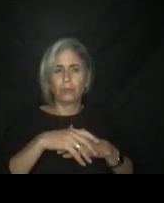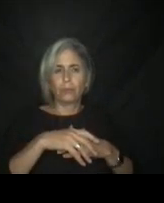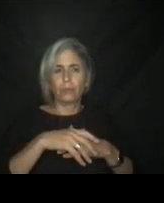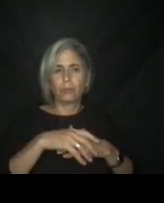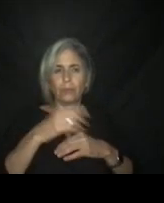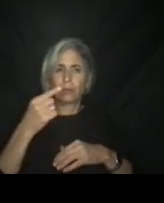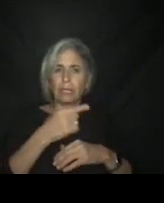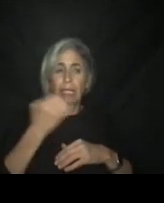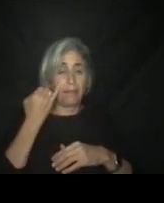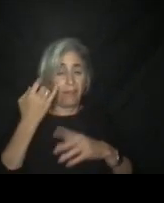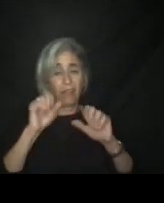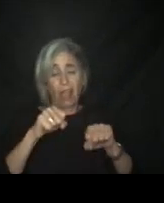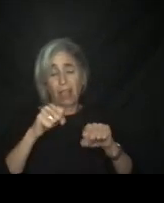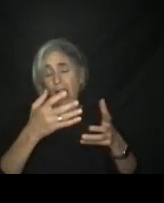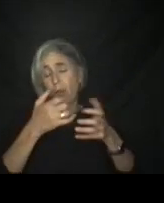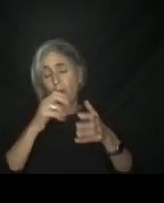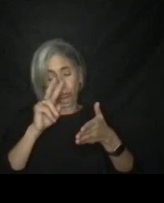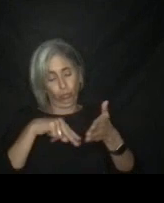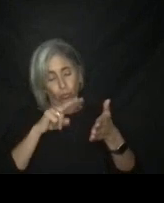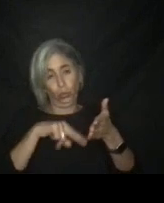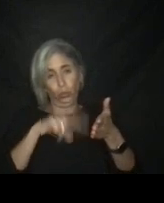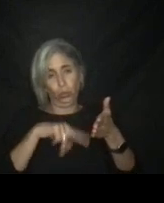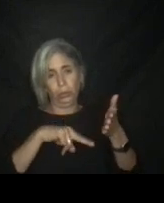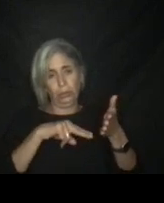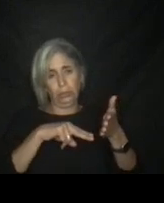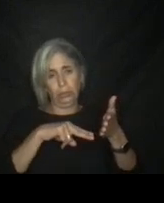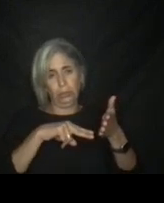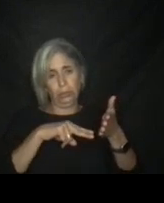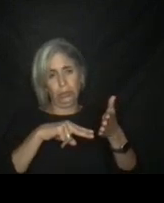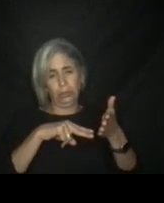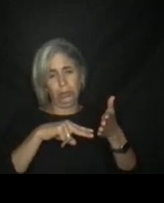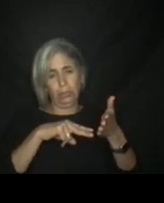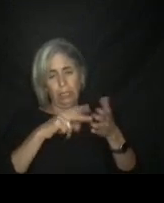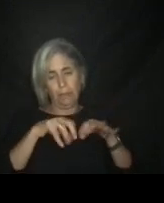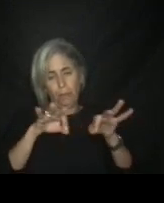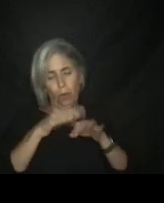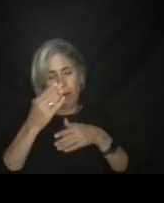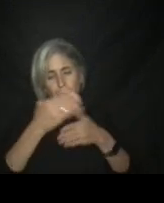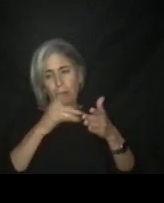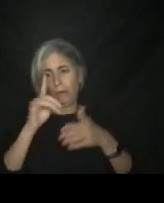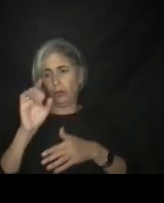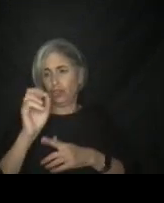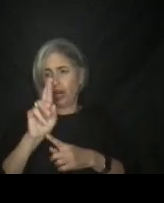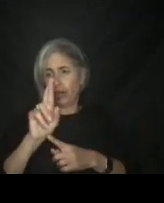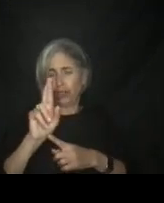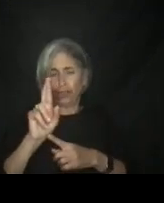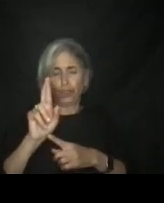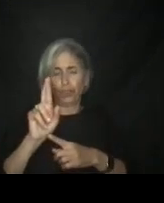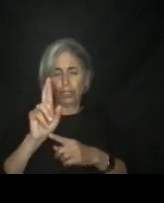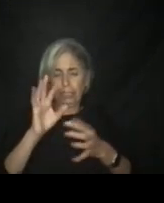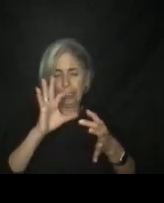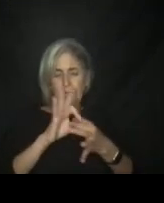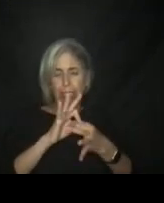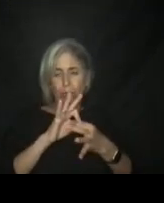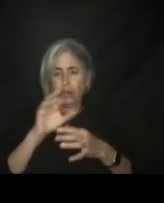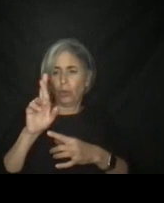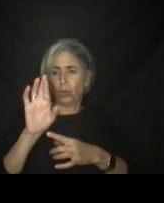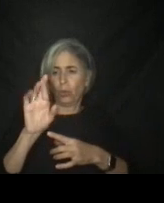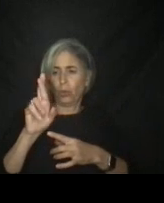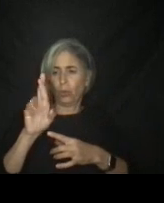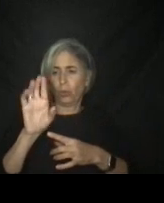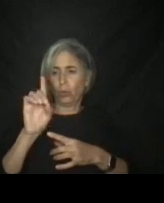So if I may, I'd like to read for you the pertinent part of your city charter that deals with redistricting. And I